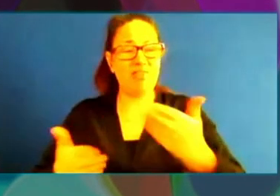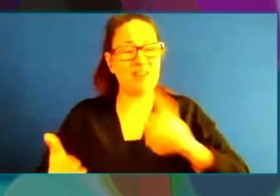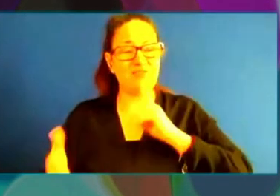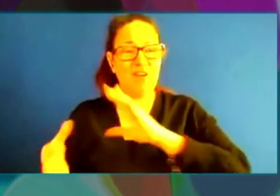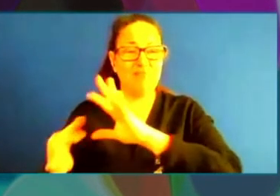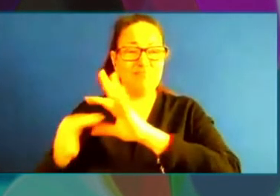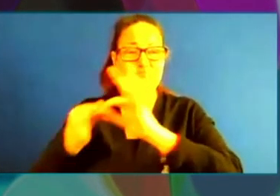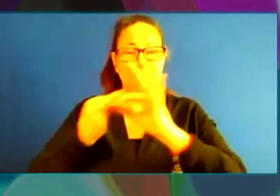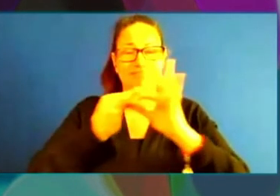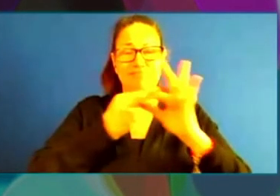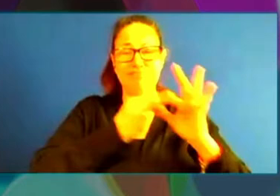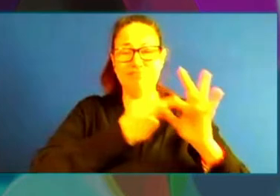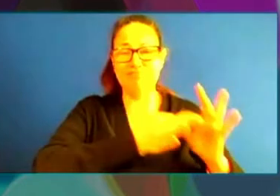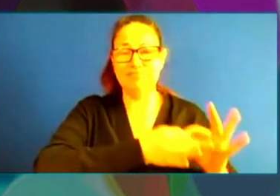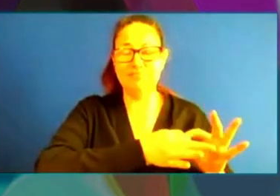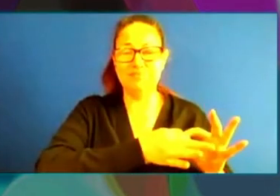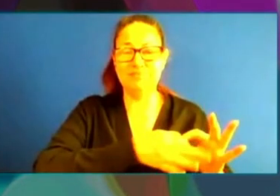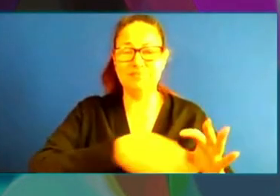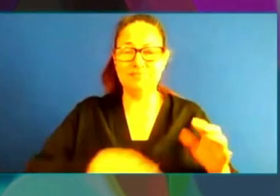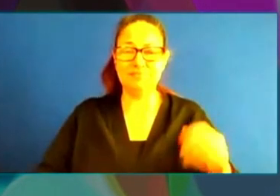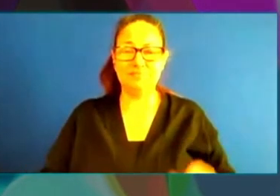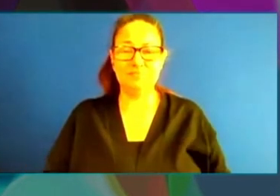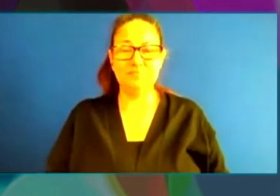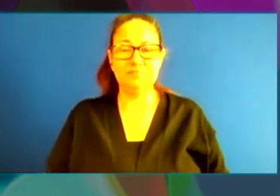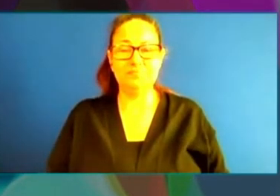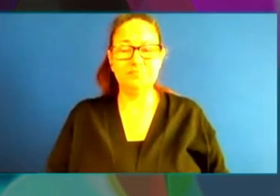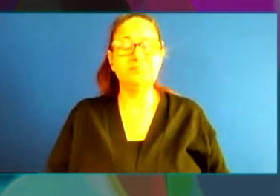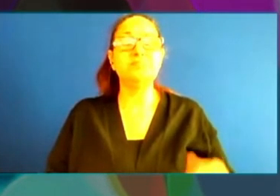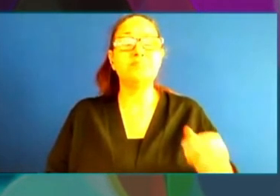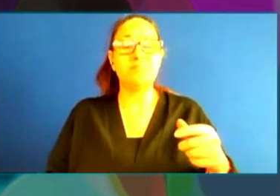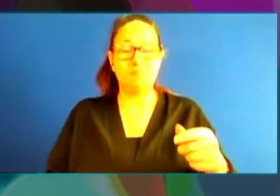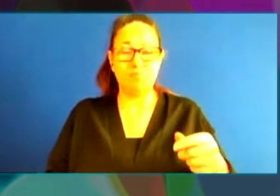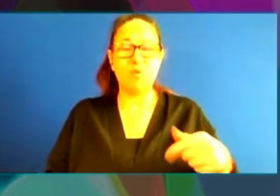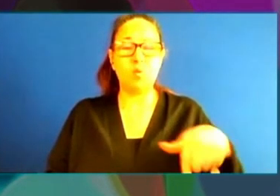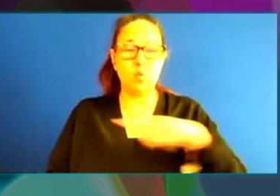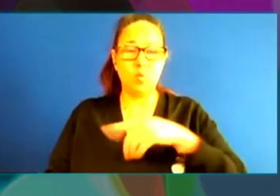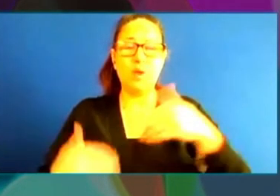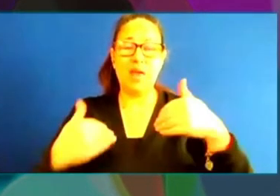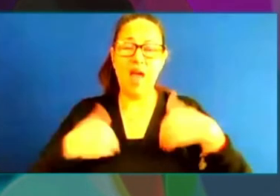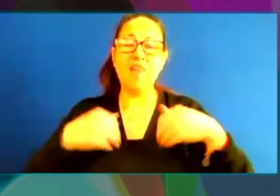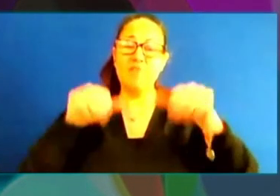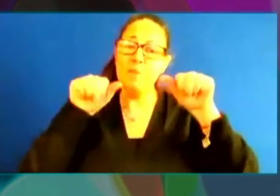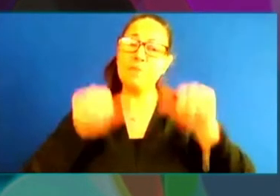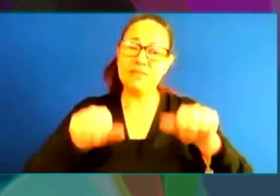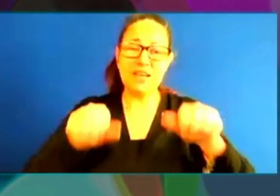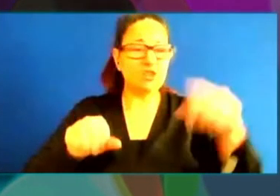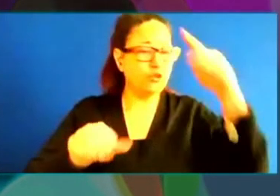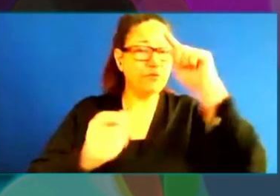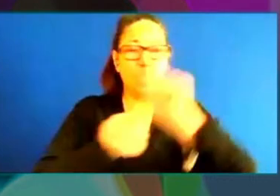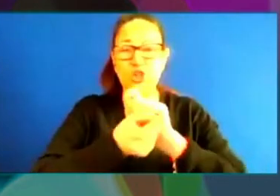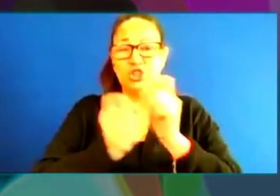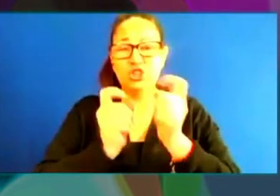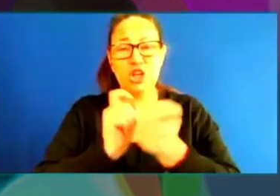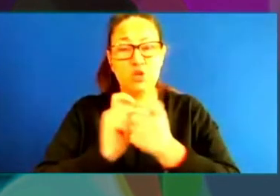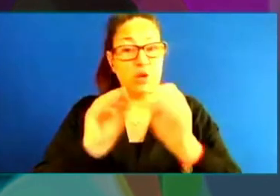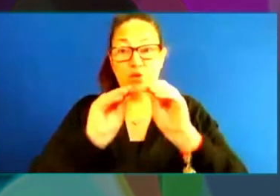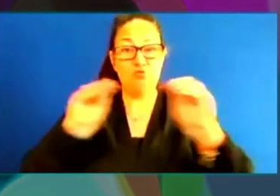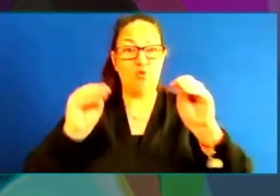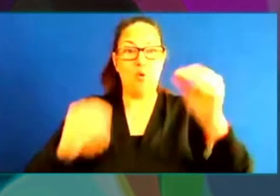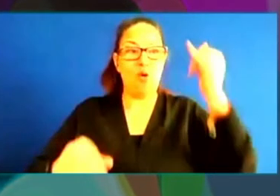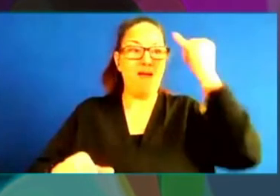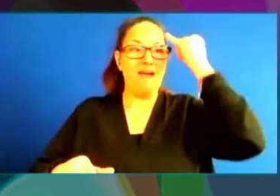early on, the four of us saw the potential for change. We had no idea that we'd get to this point,